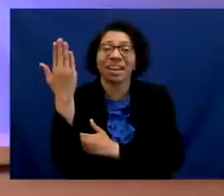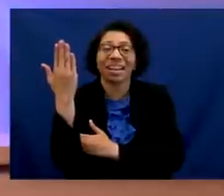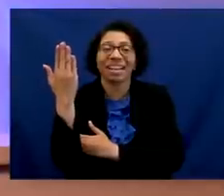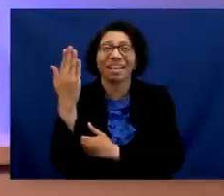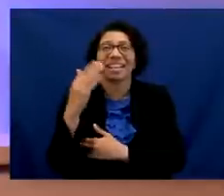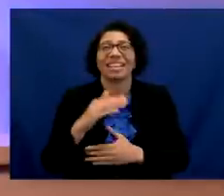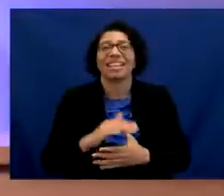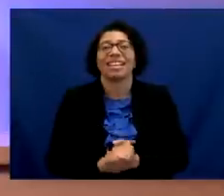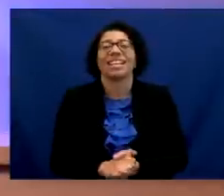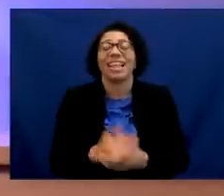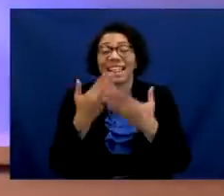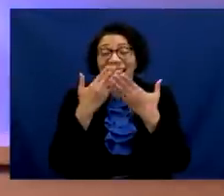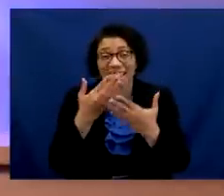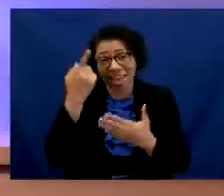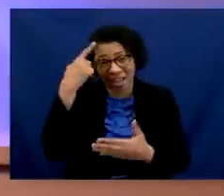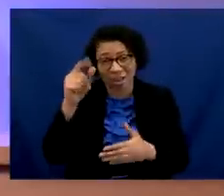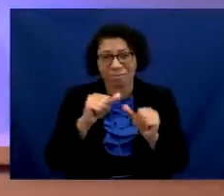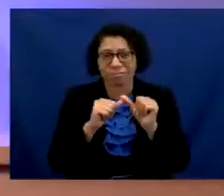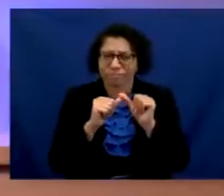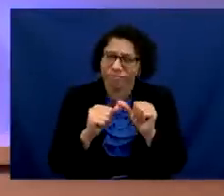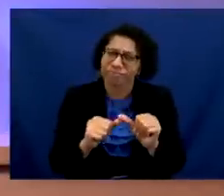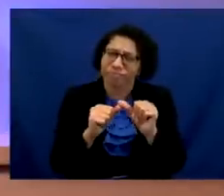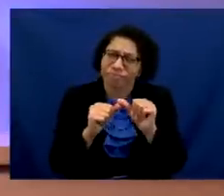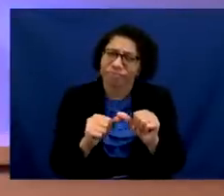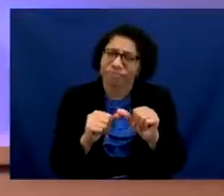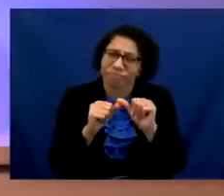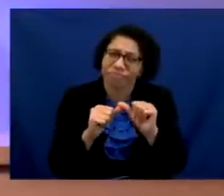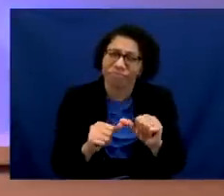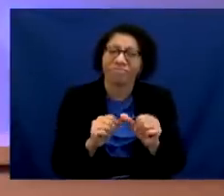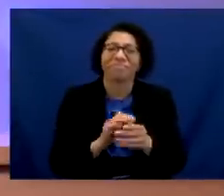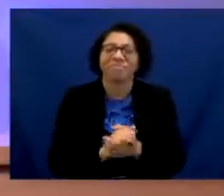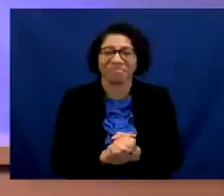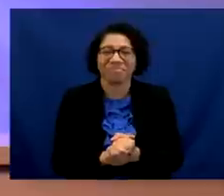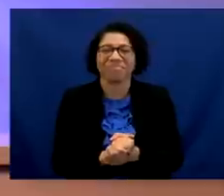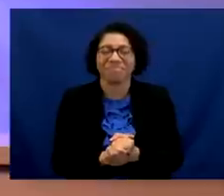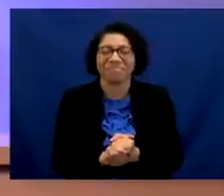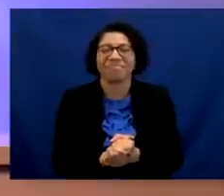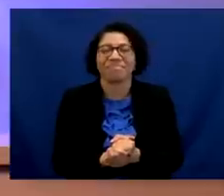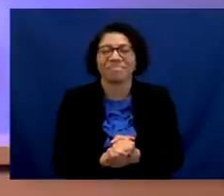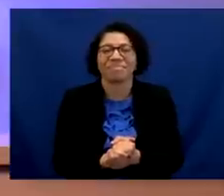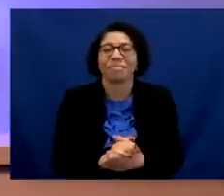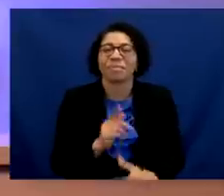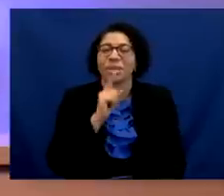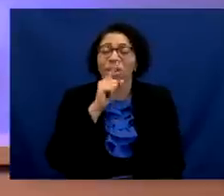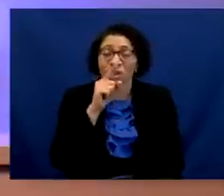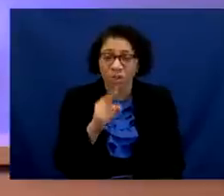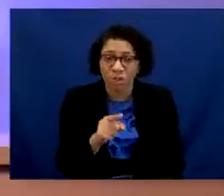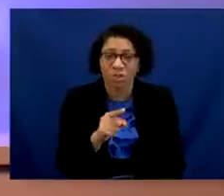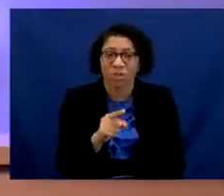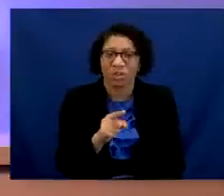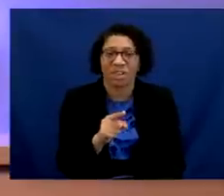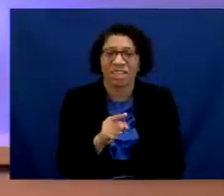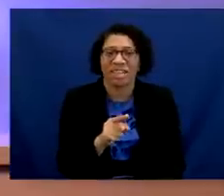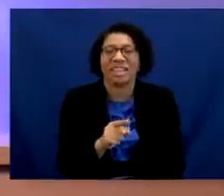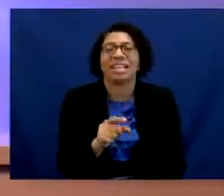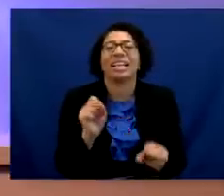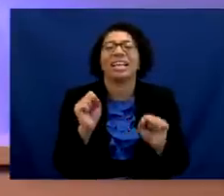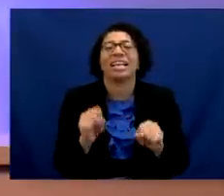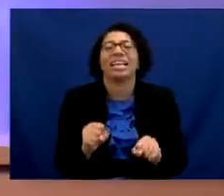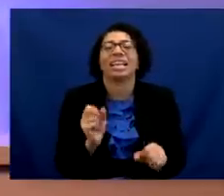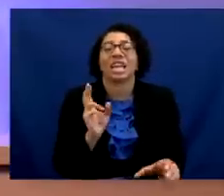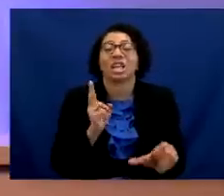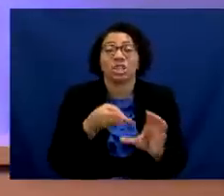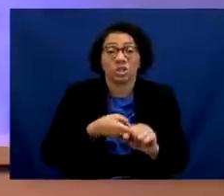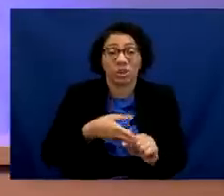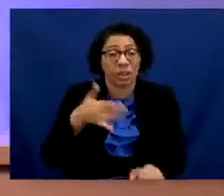in, but I thank you for your persistence. I thank you so much for insisting that you make it onto that call so that we as